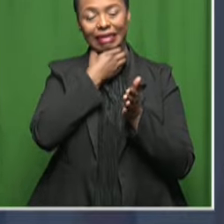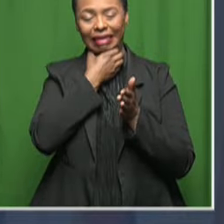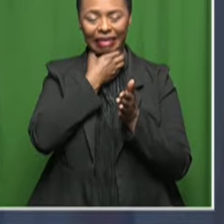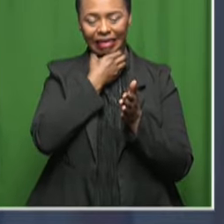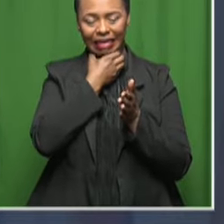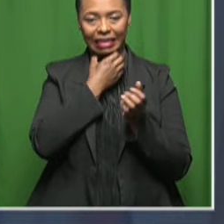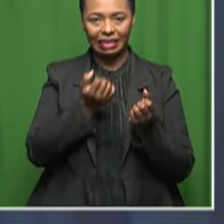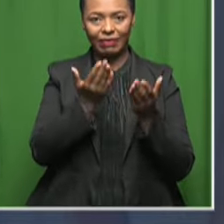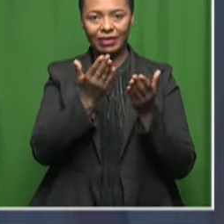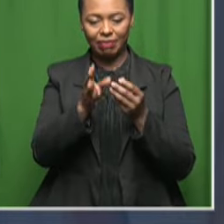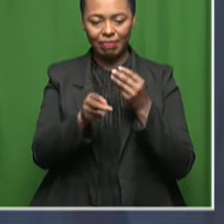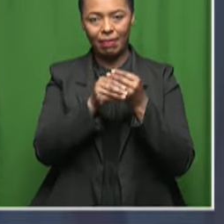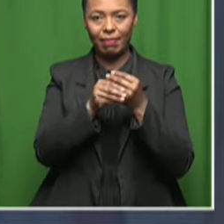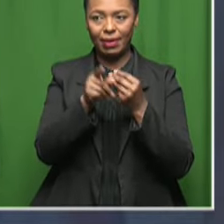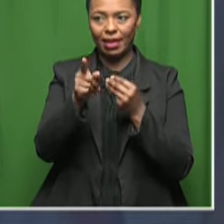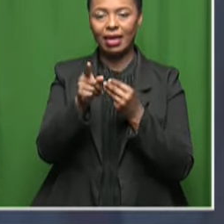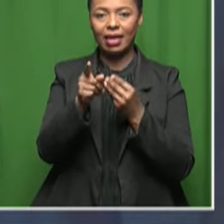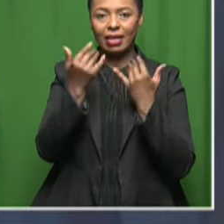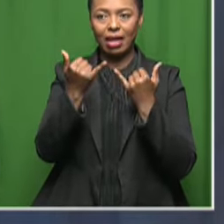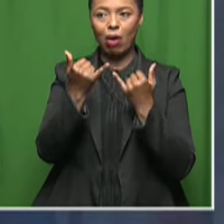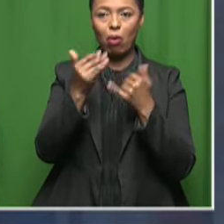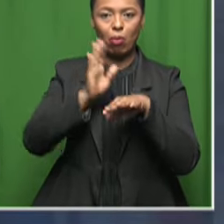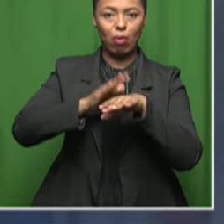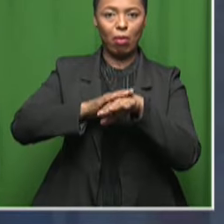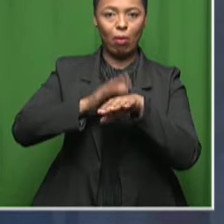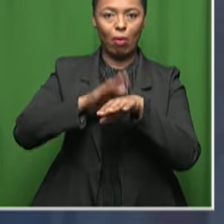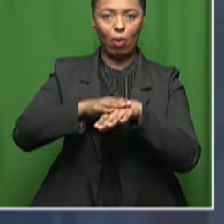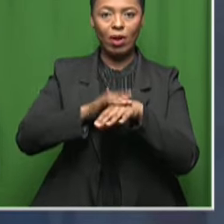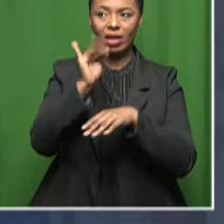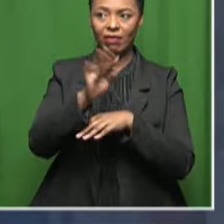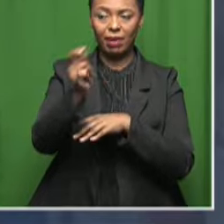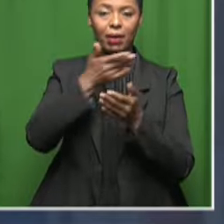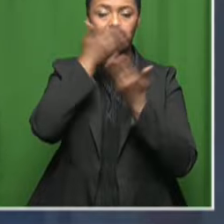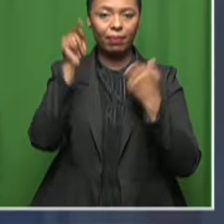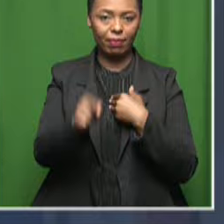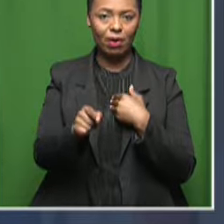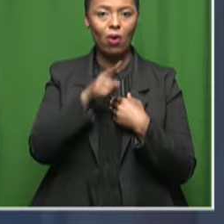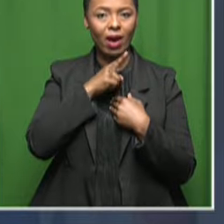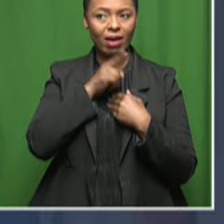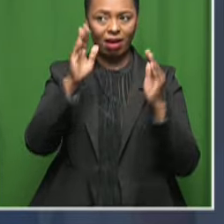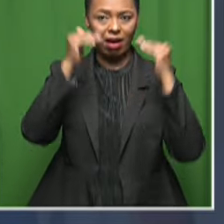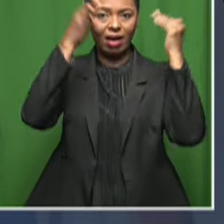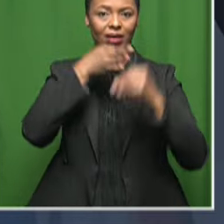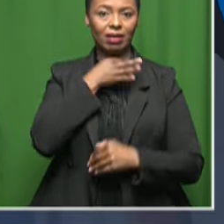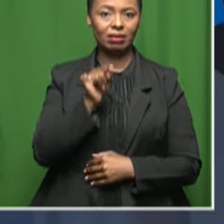pay on that debt is going to increase. Because if the risk is high, because if